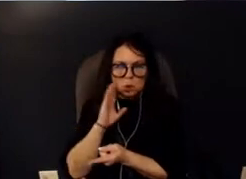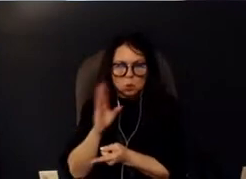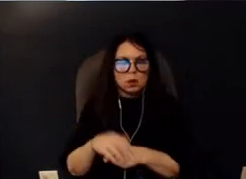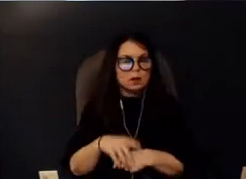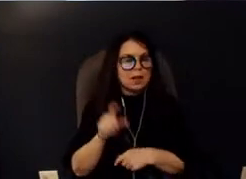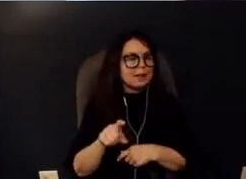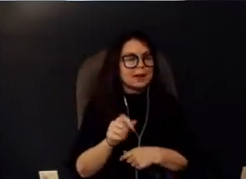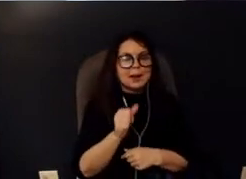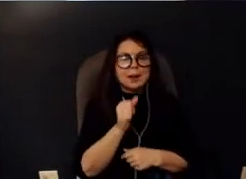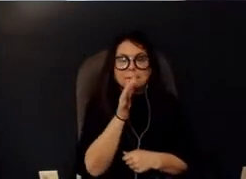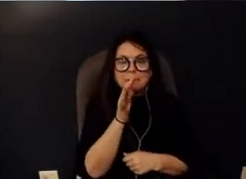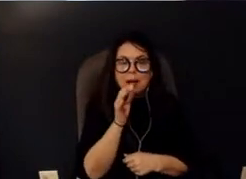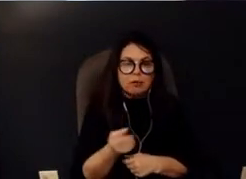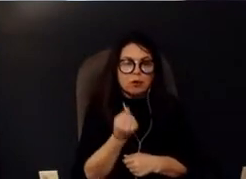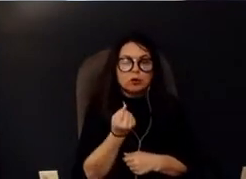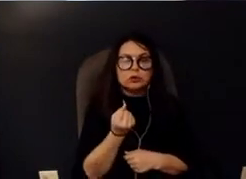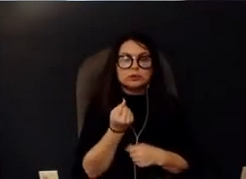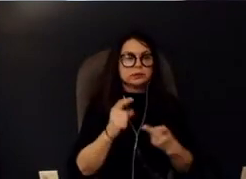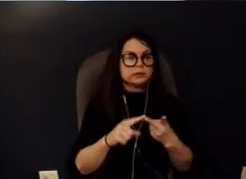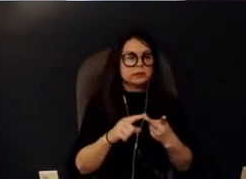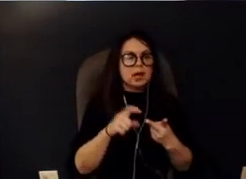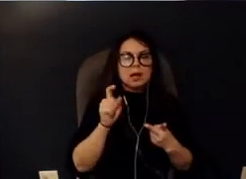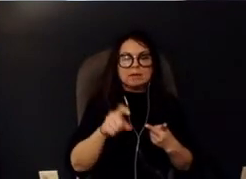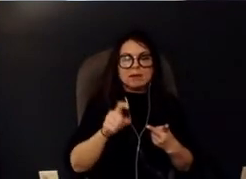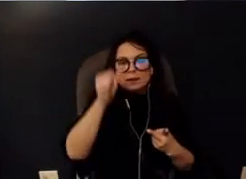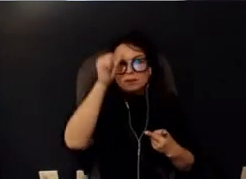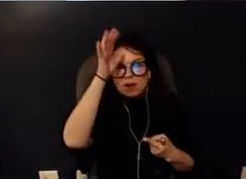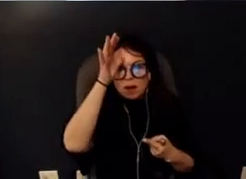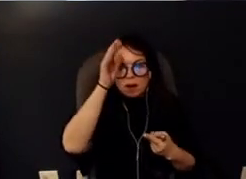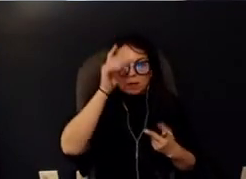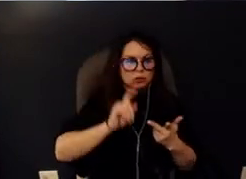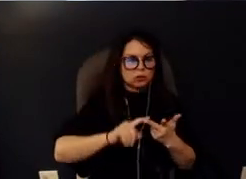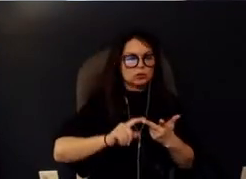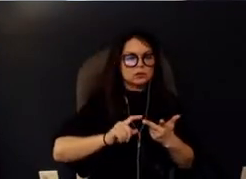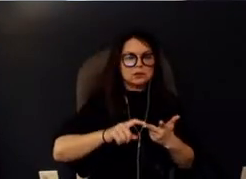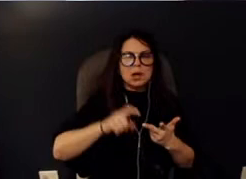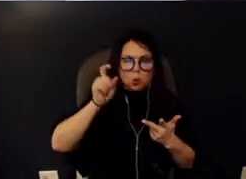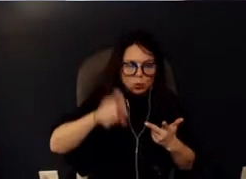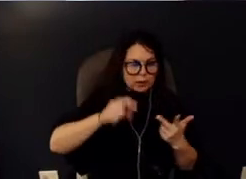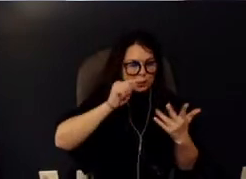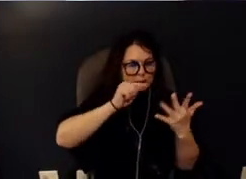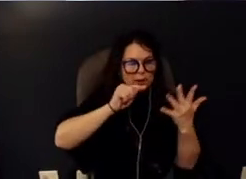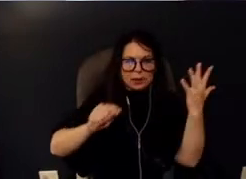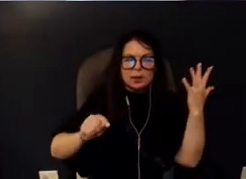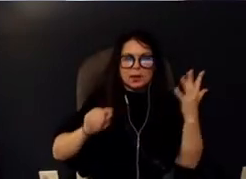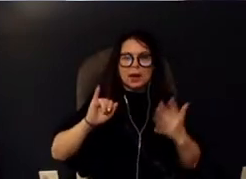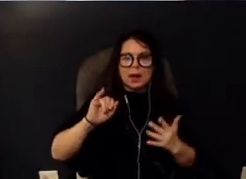mad dads. We need agape. We need the interrupters.